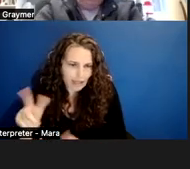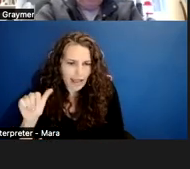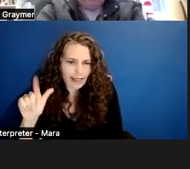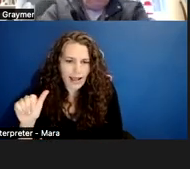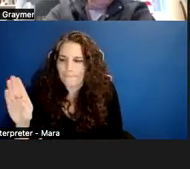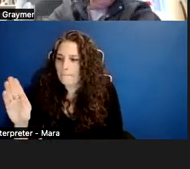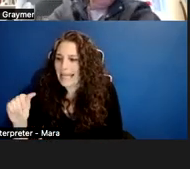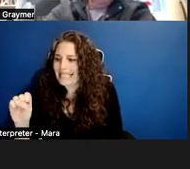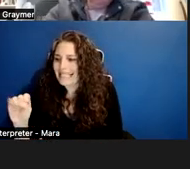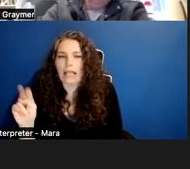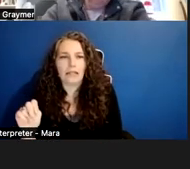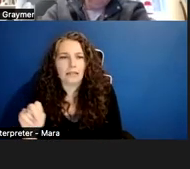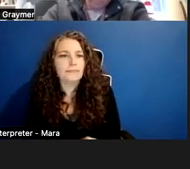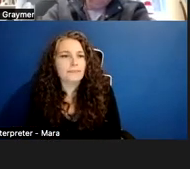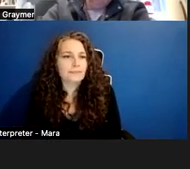Okay, next slide.